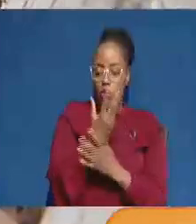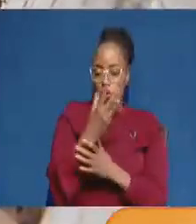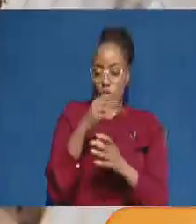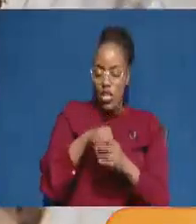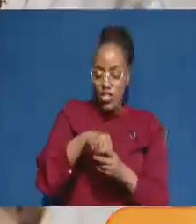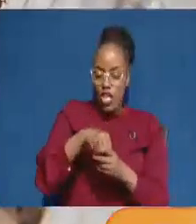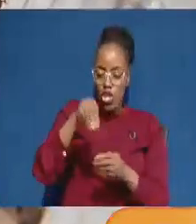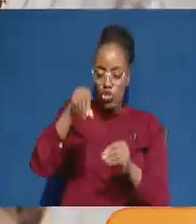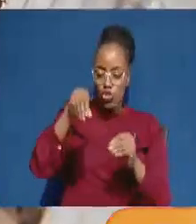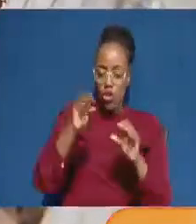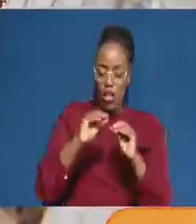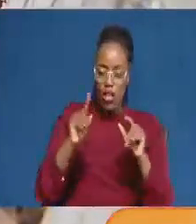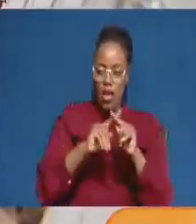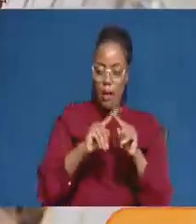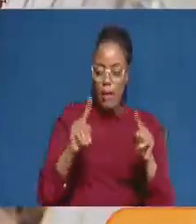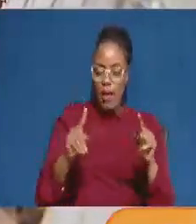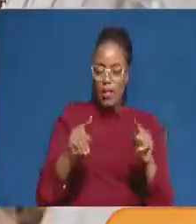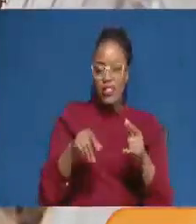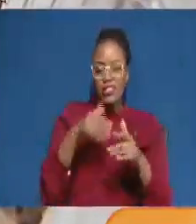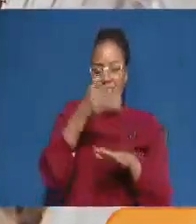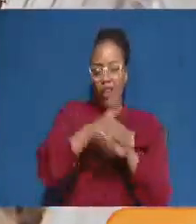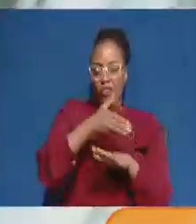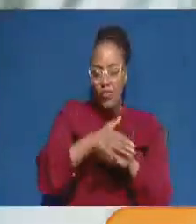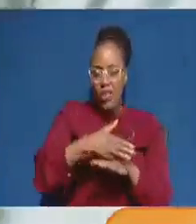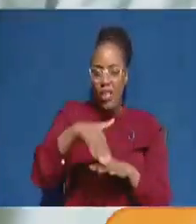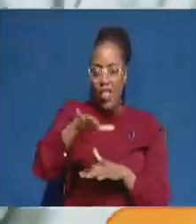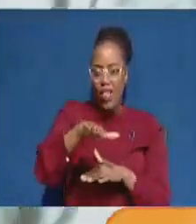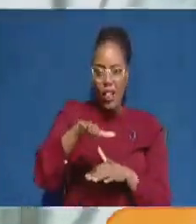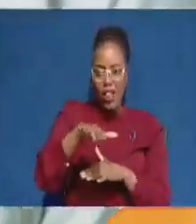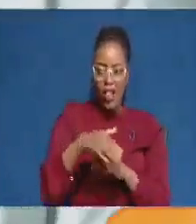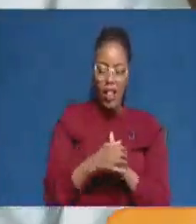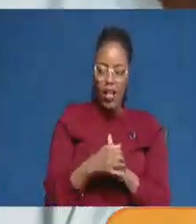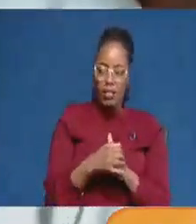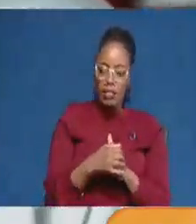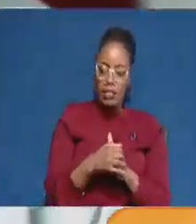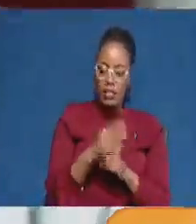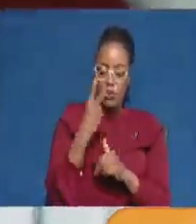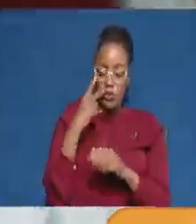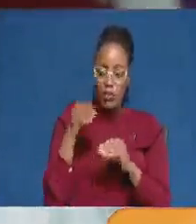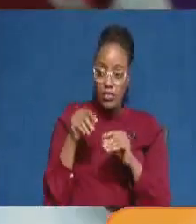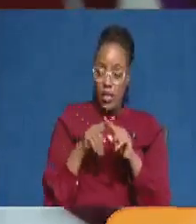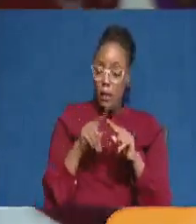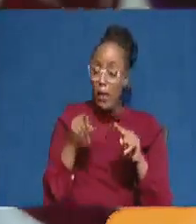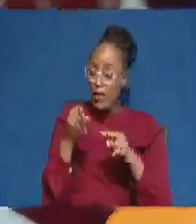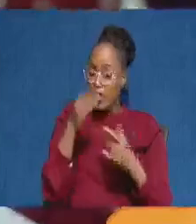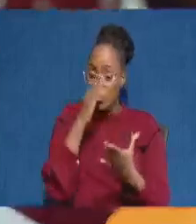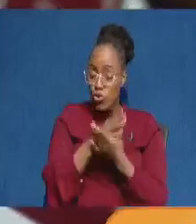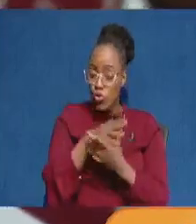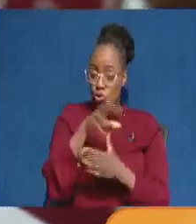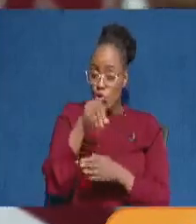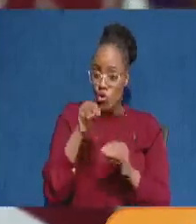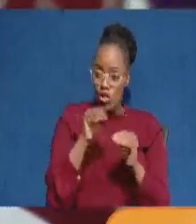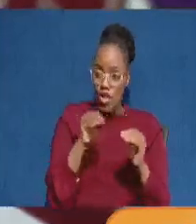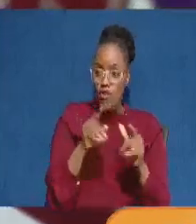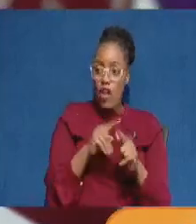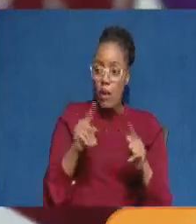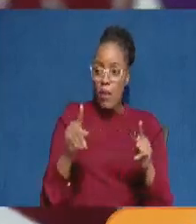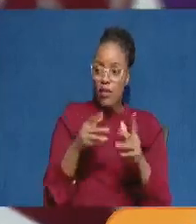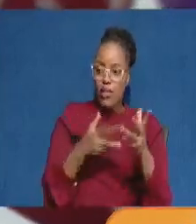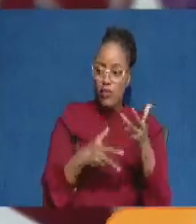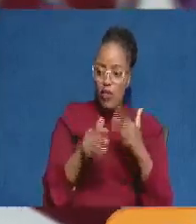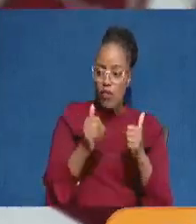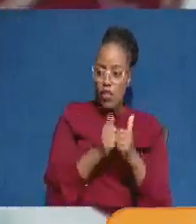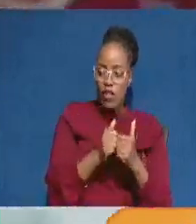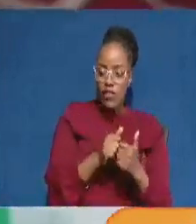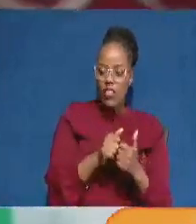soil, but in artificial substrate. It may look like soil, but it isn't. This is a mixture of peat moss